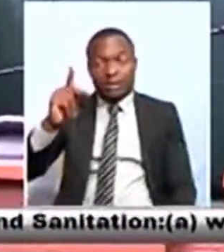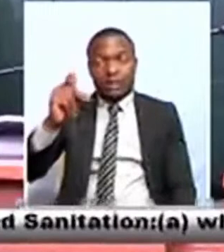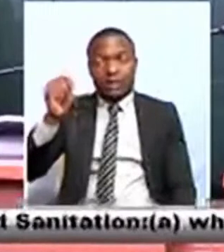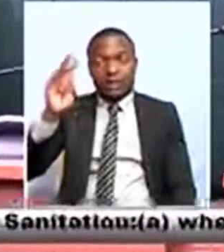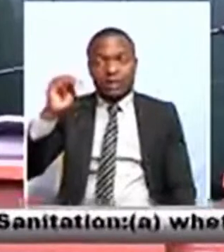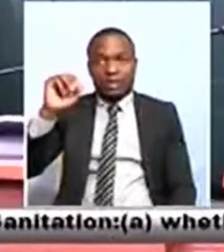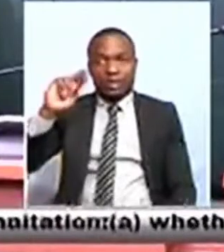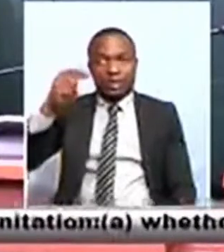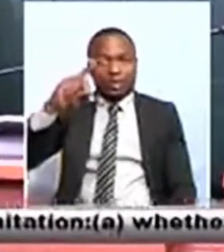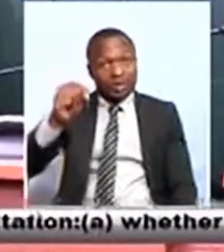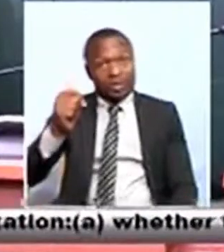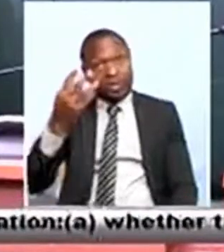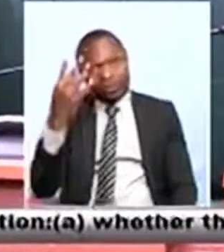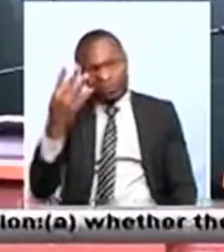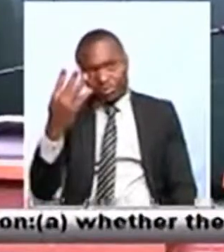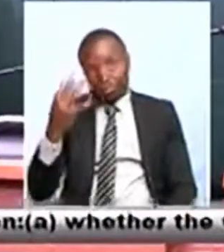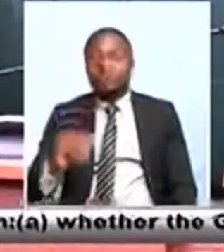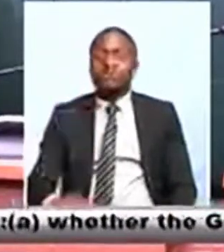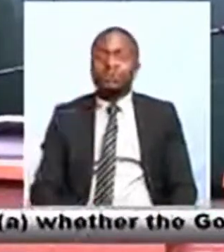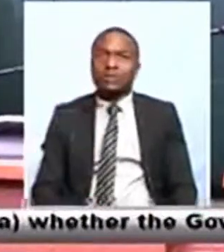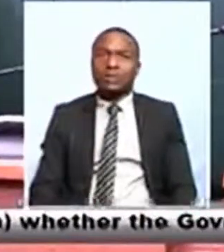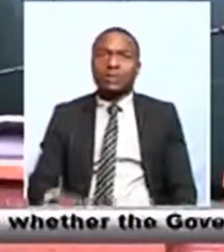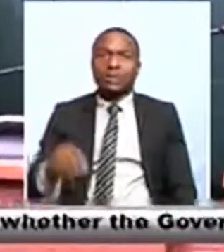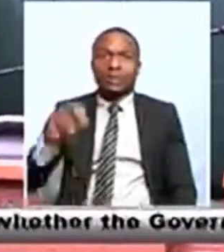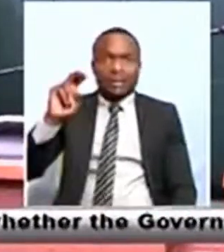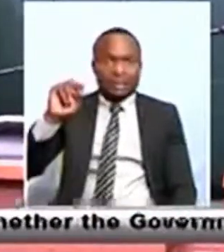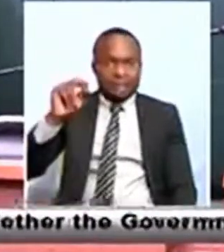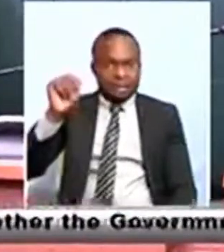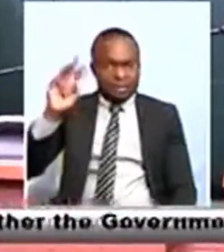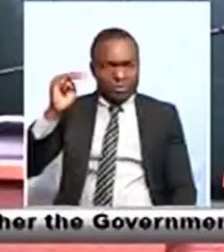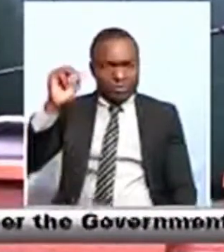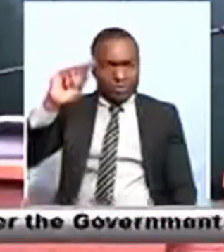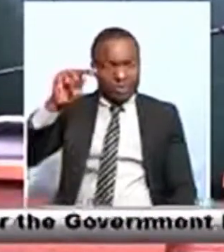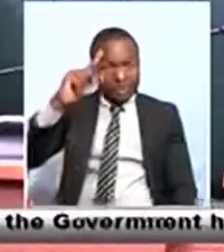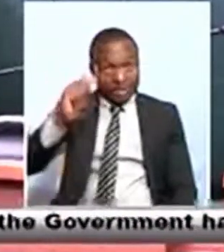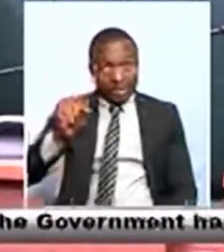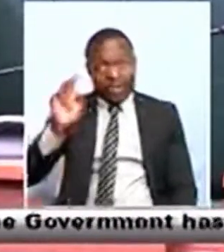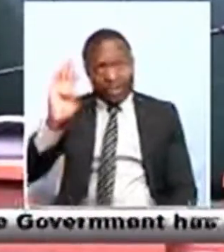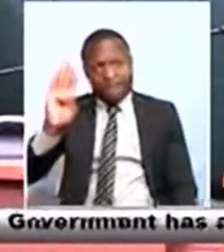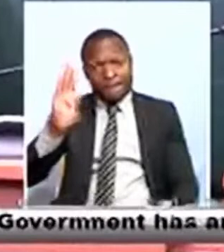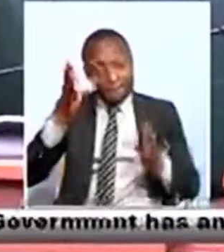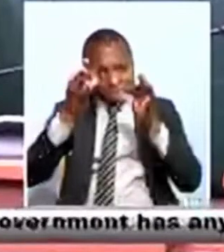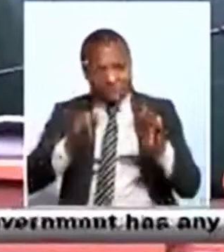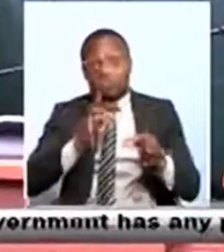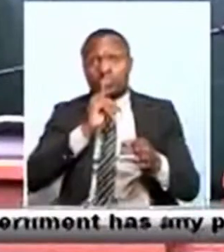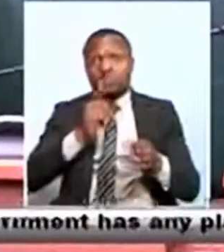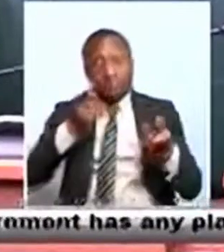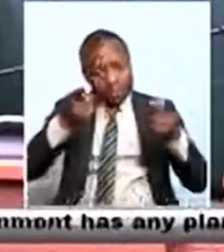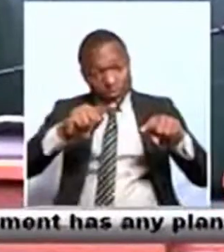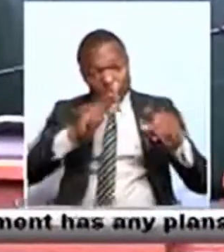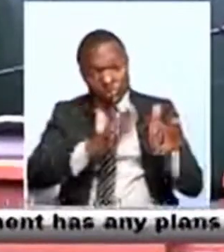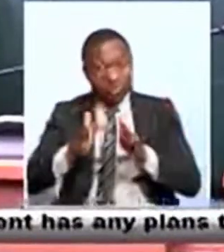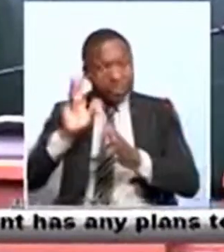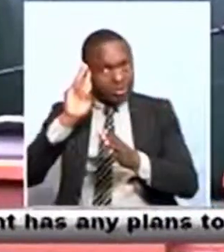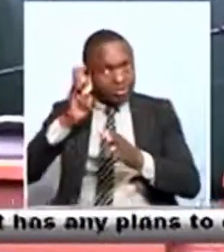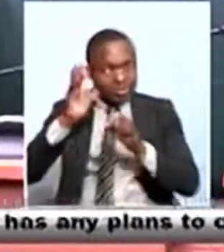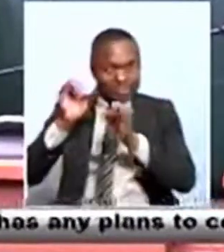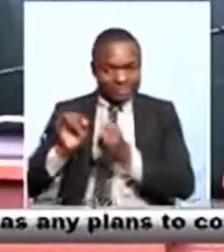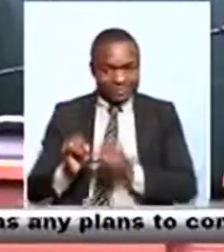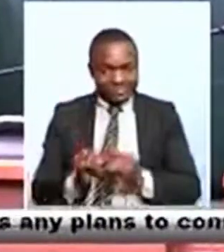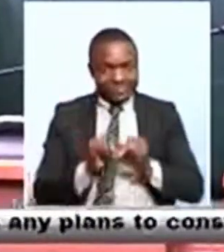and 4, Nawinda. B, if so, when the plans will be